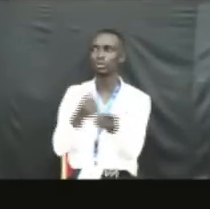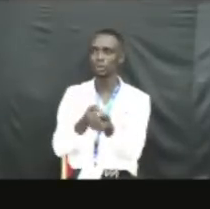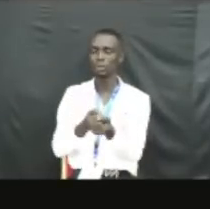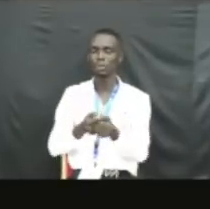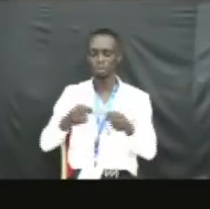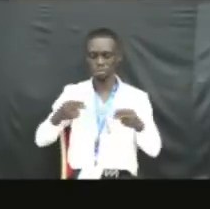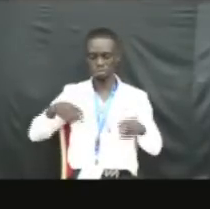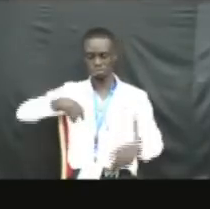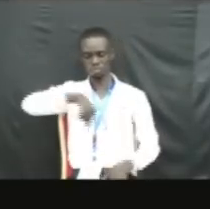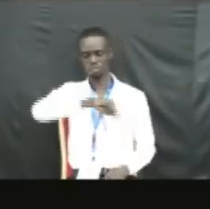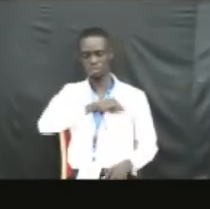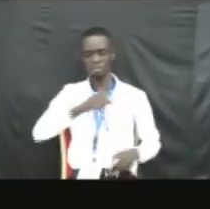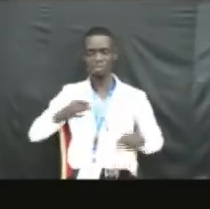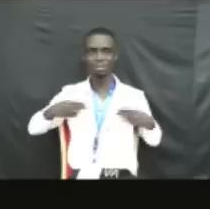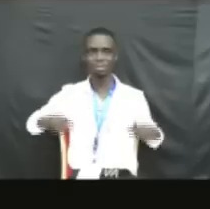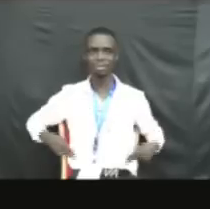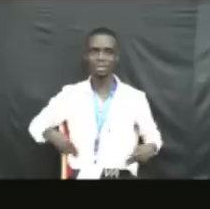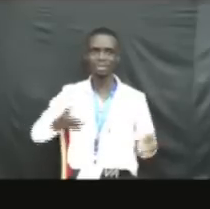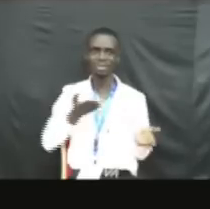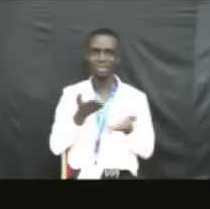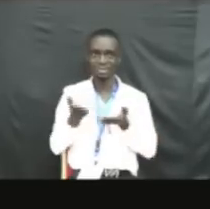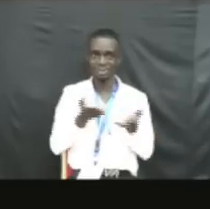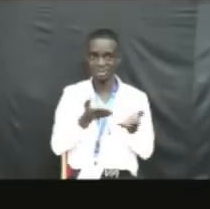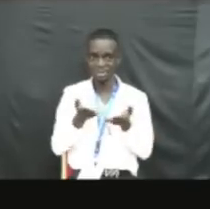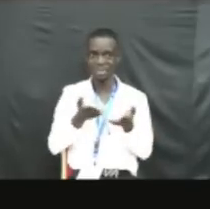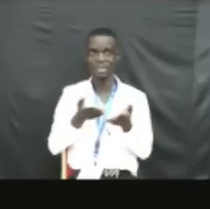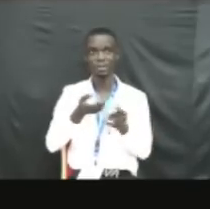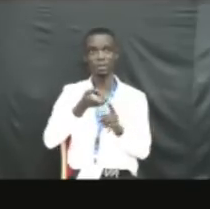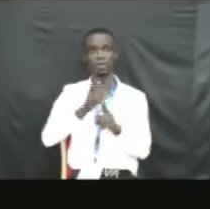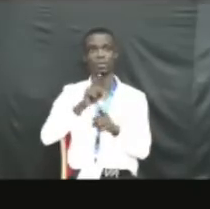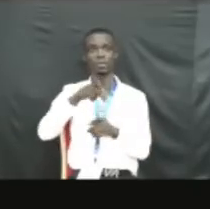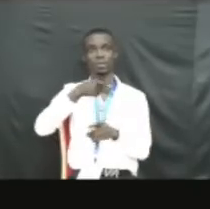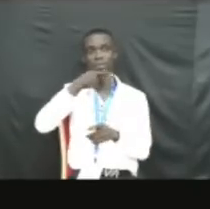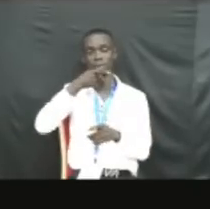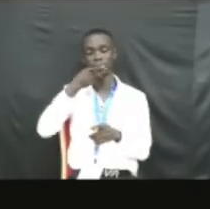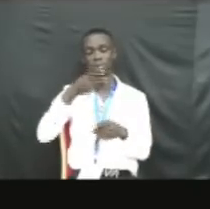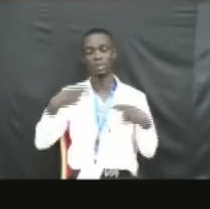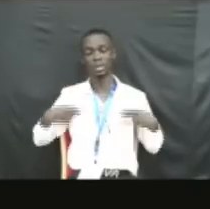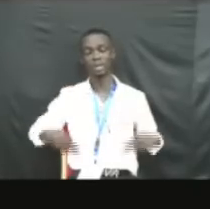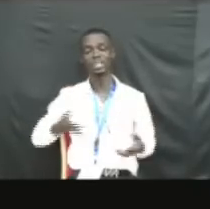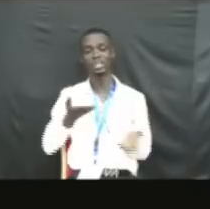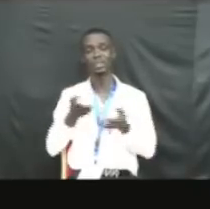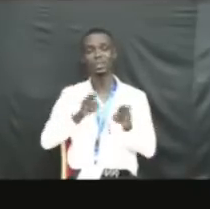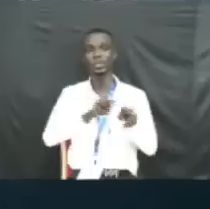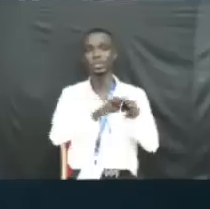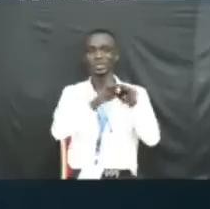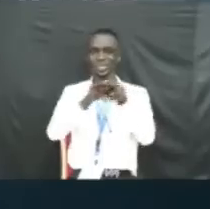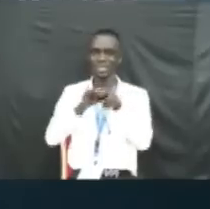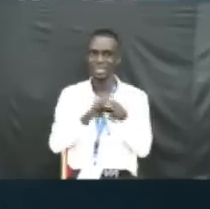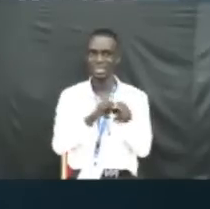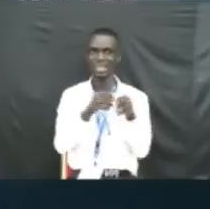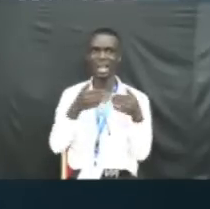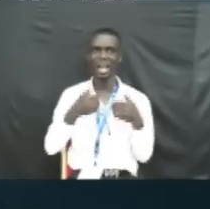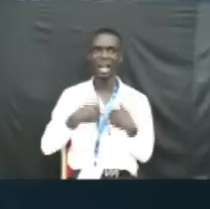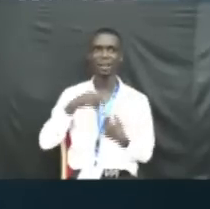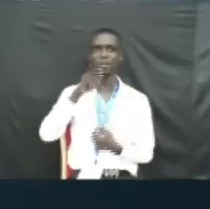health care services under the Pentecost health services unit. A total of 204,184